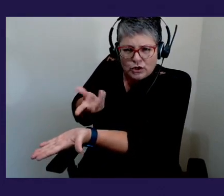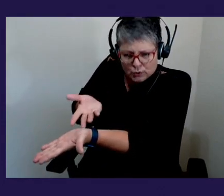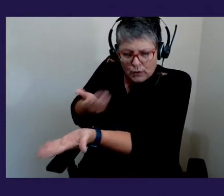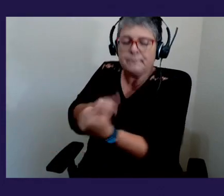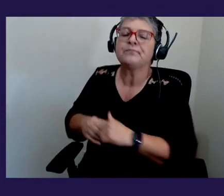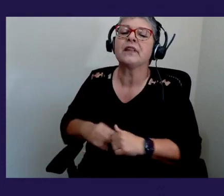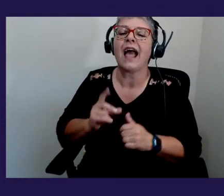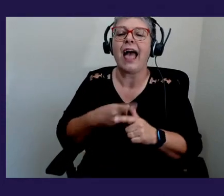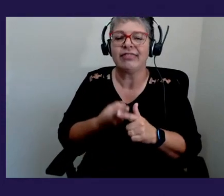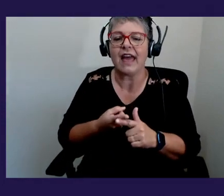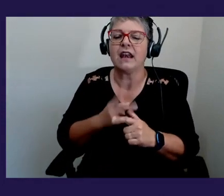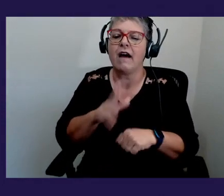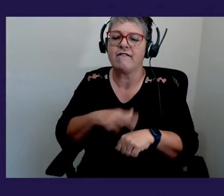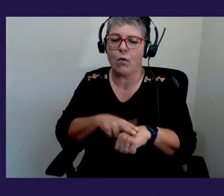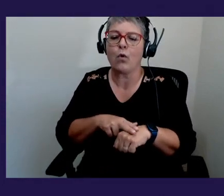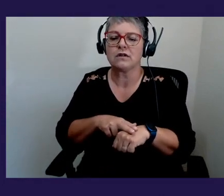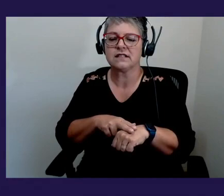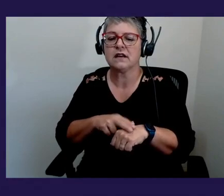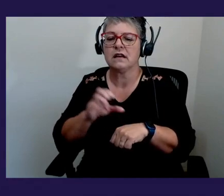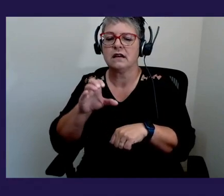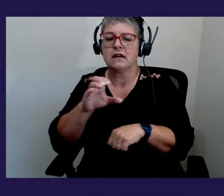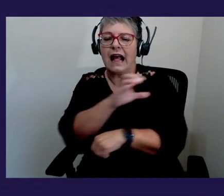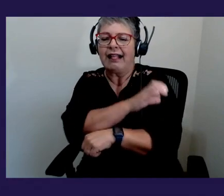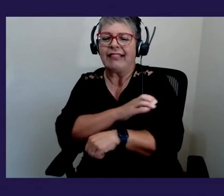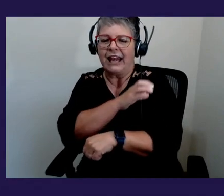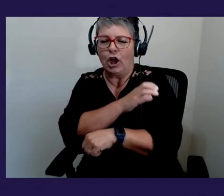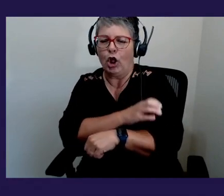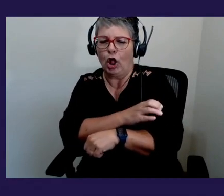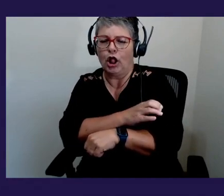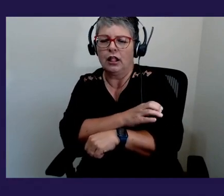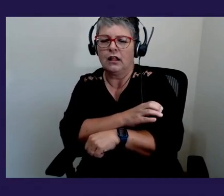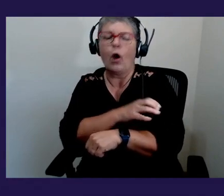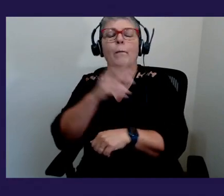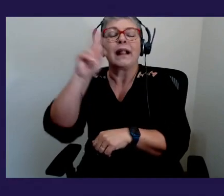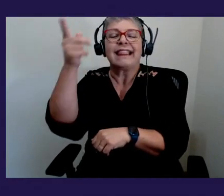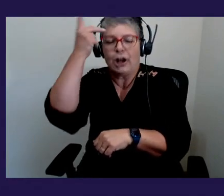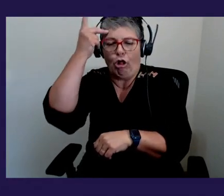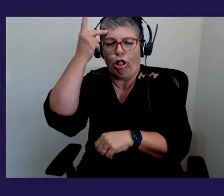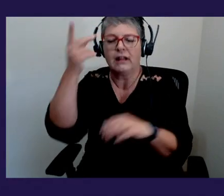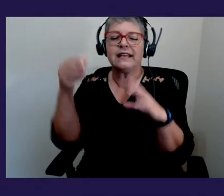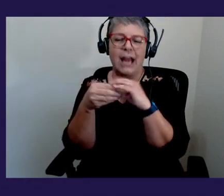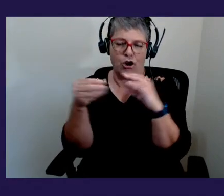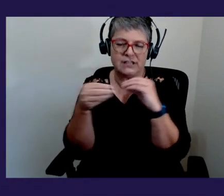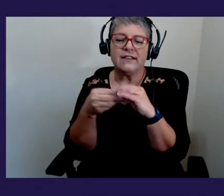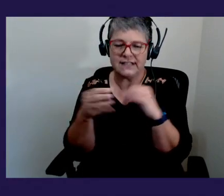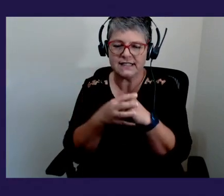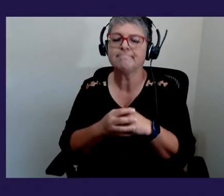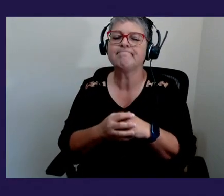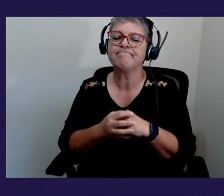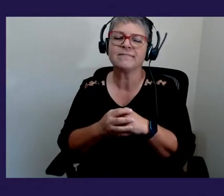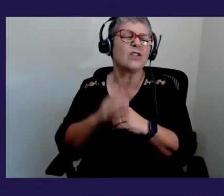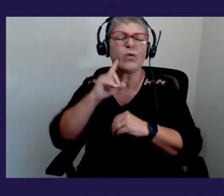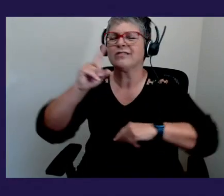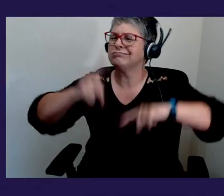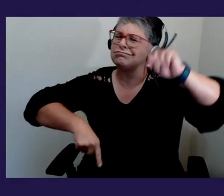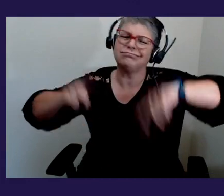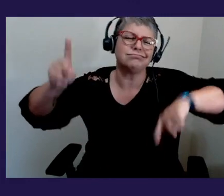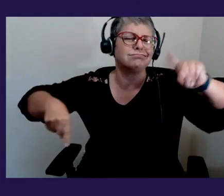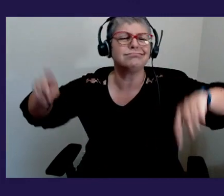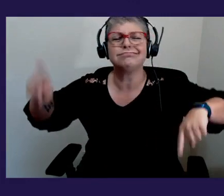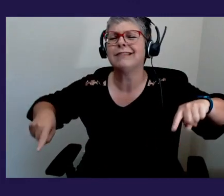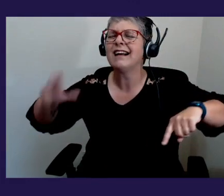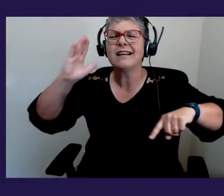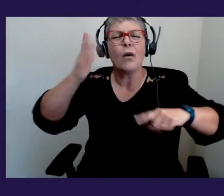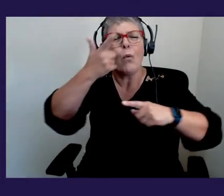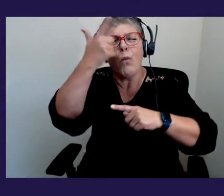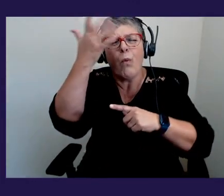role in this, as well as the broader demographic factors and the differences amongst communities across the